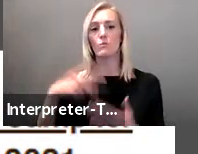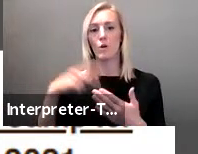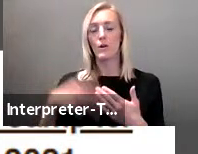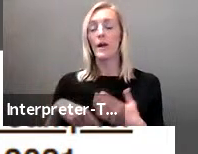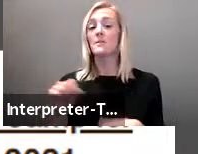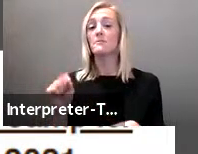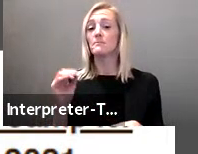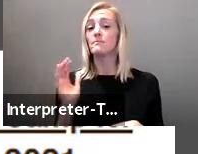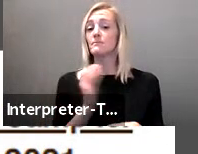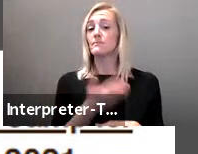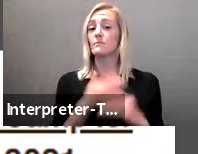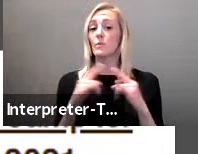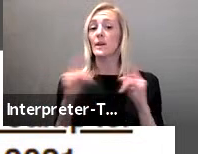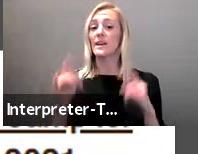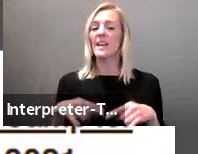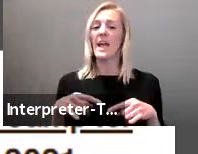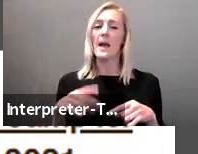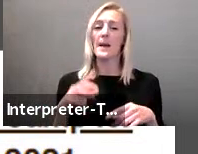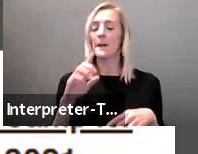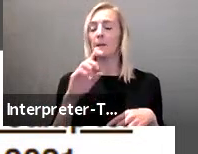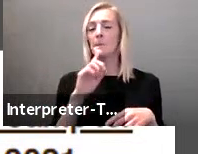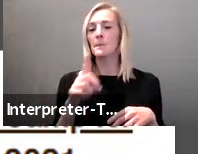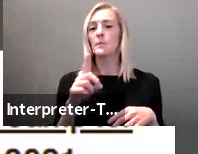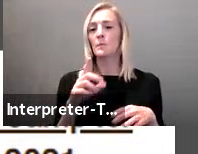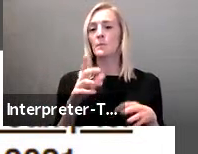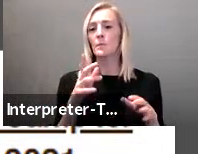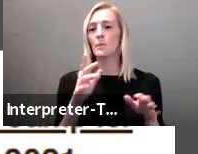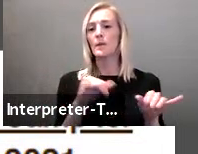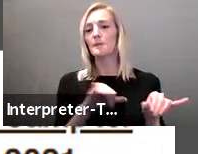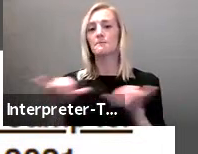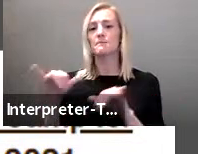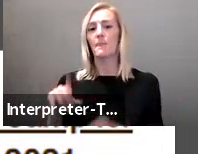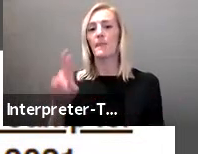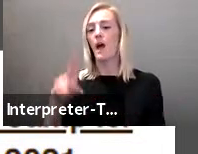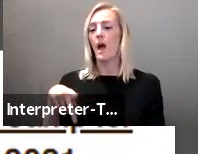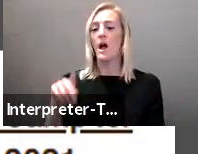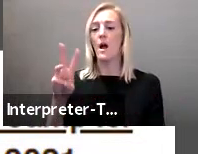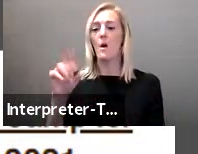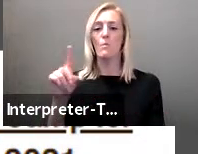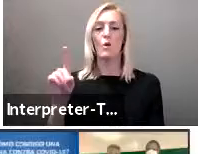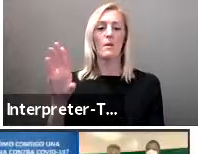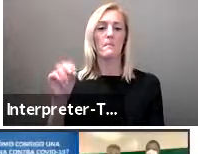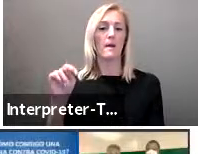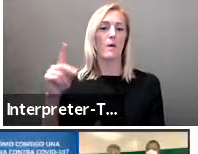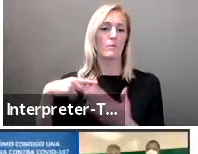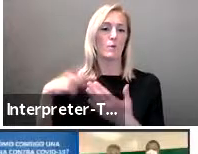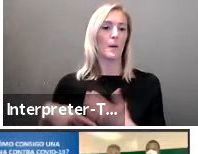camp actually kind of mirrors that of the Upward Bound programs. Next slide.